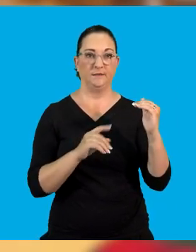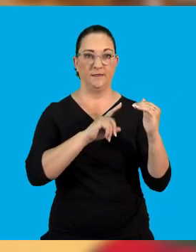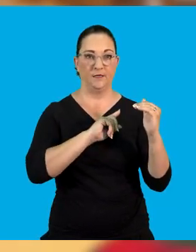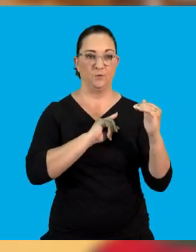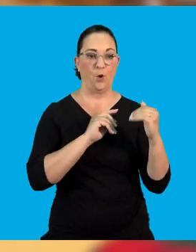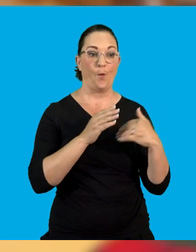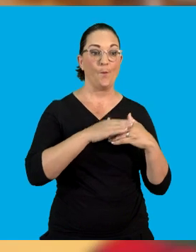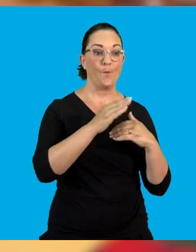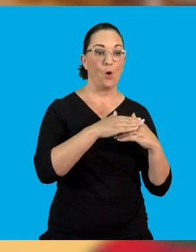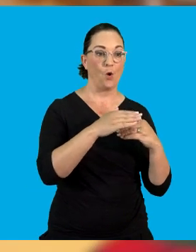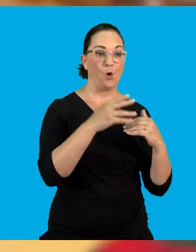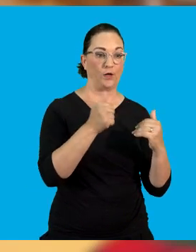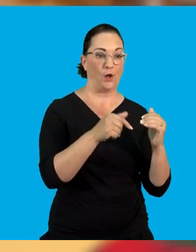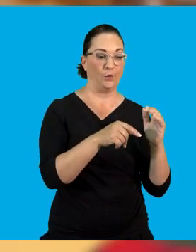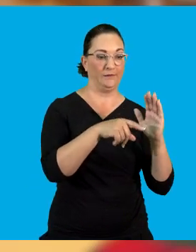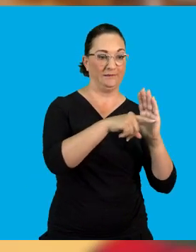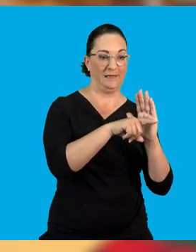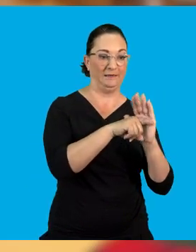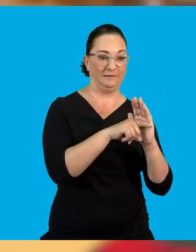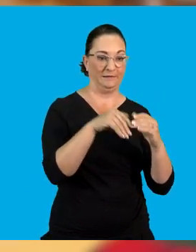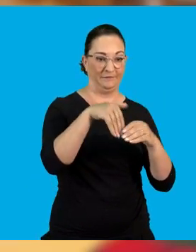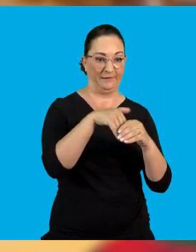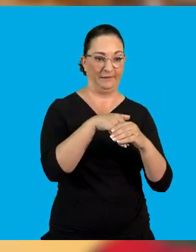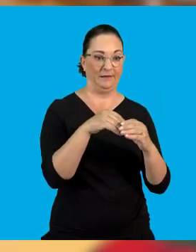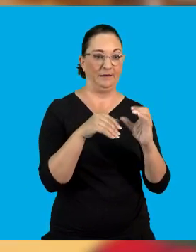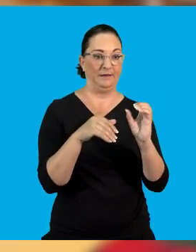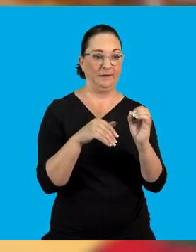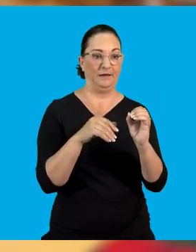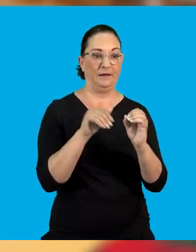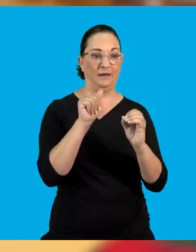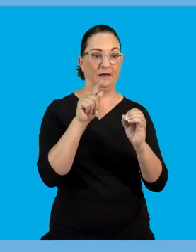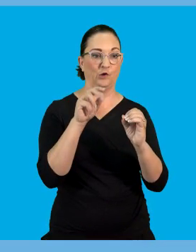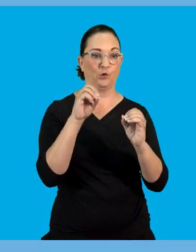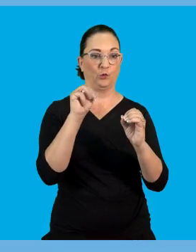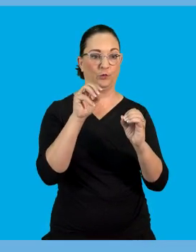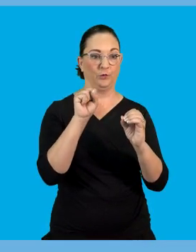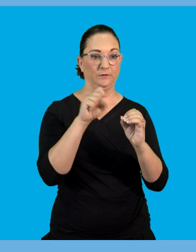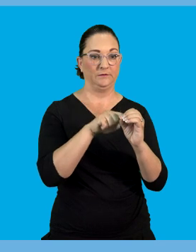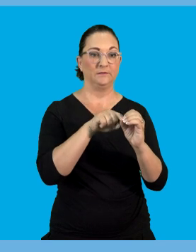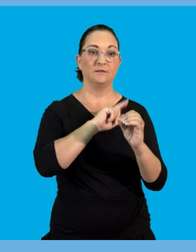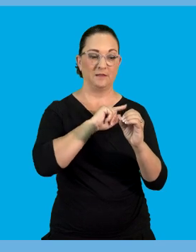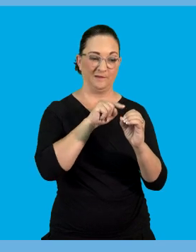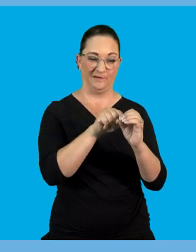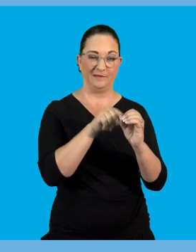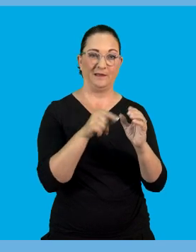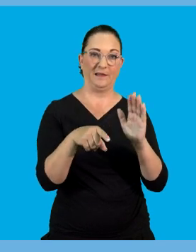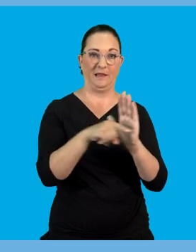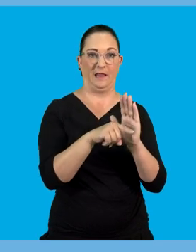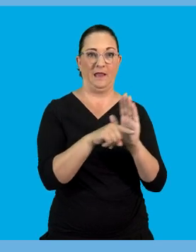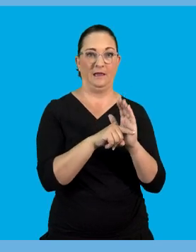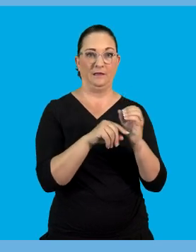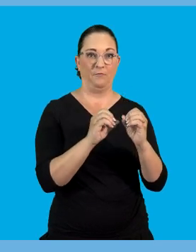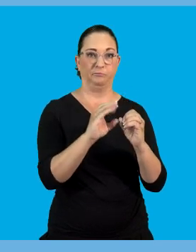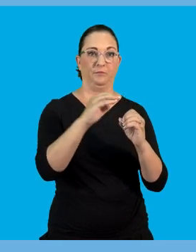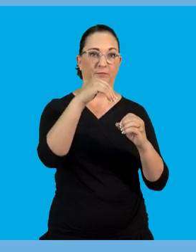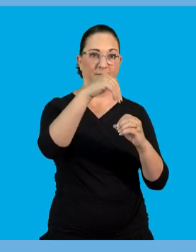obviously there's going to be more electrons than the protons. And when that happens, then that atom is going to be negatively charged, or is